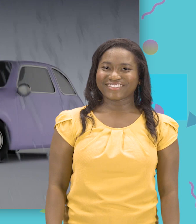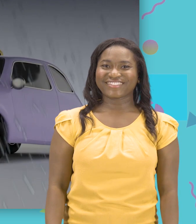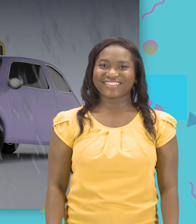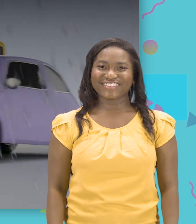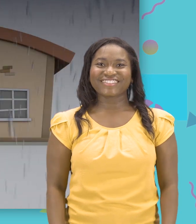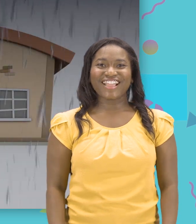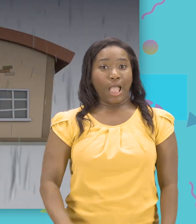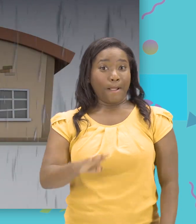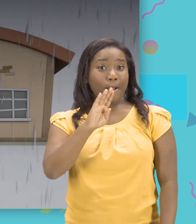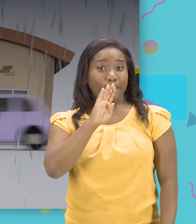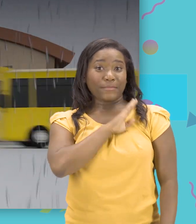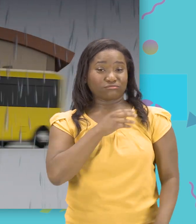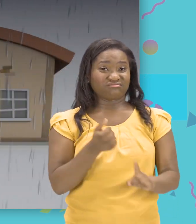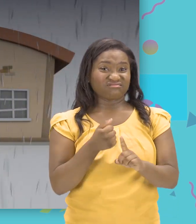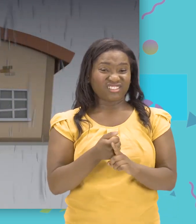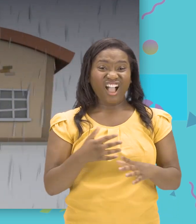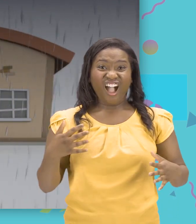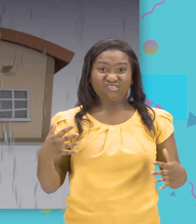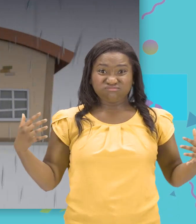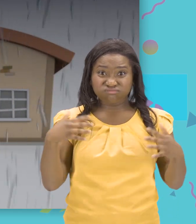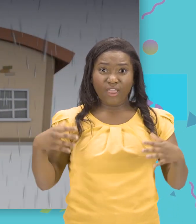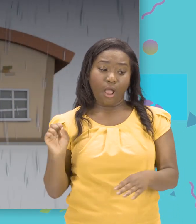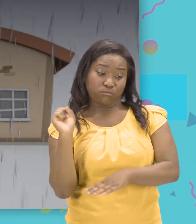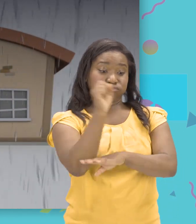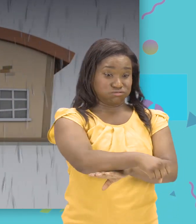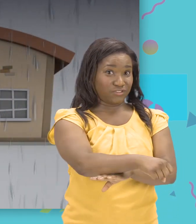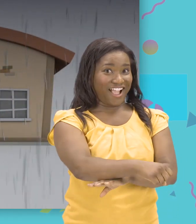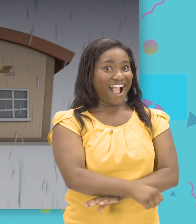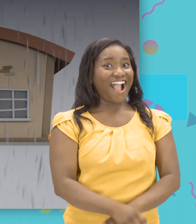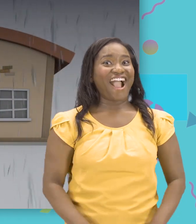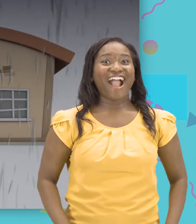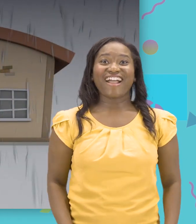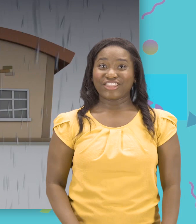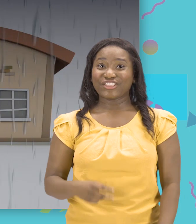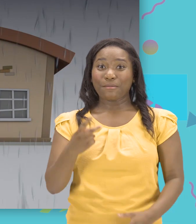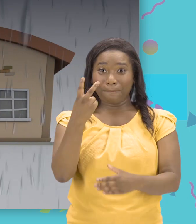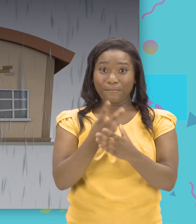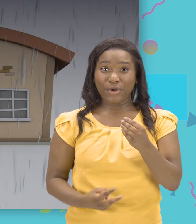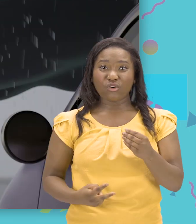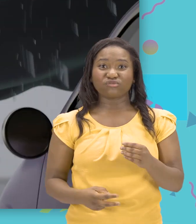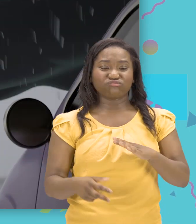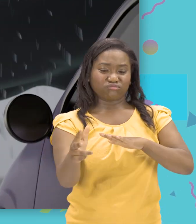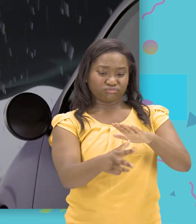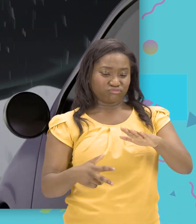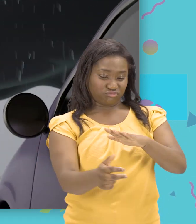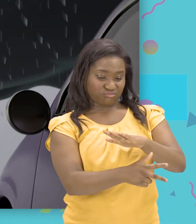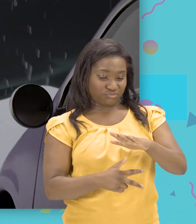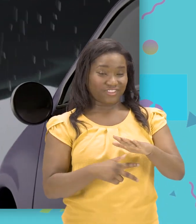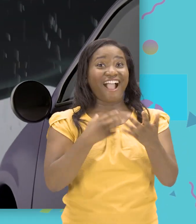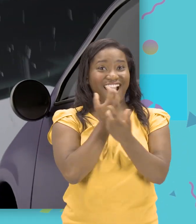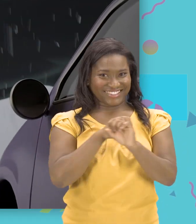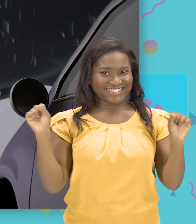Oh, but look! Buster has overcome his fear. Buster and Scout are happily heading back to the garage to get in from the